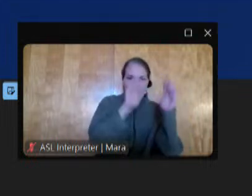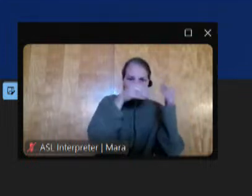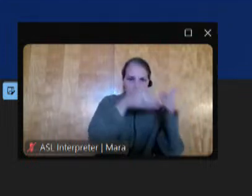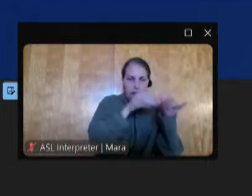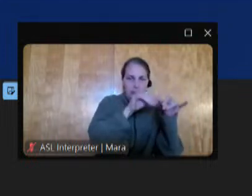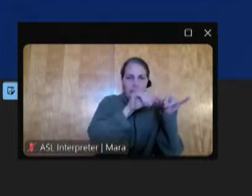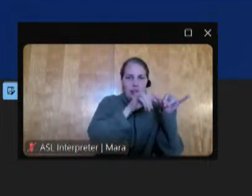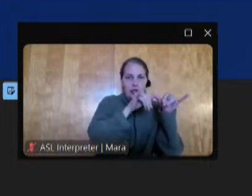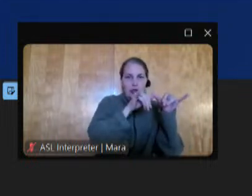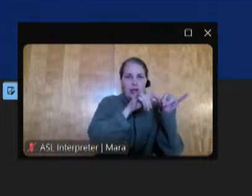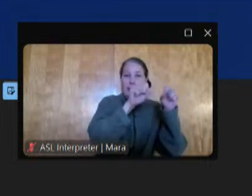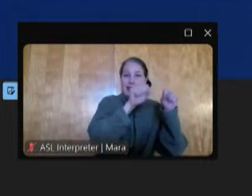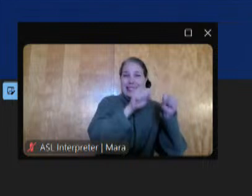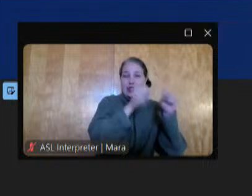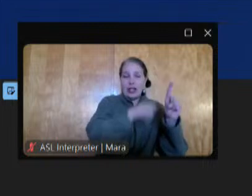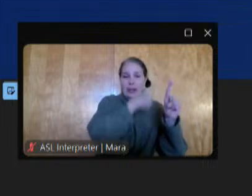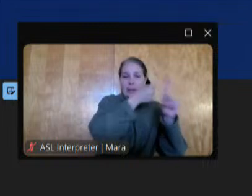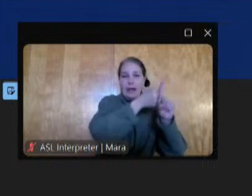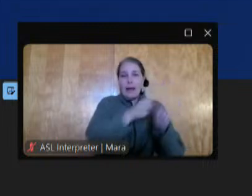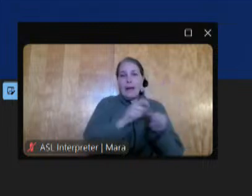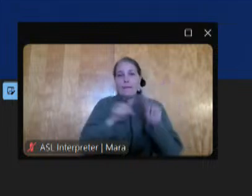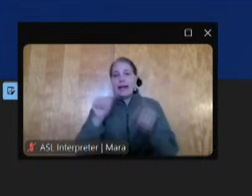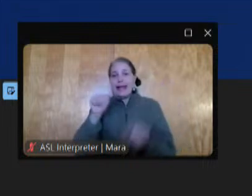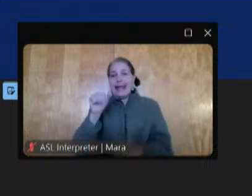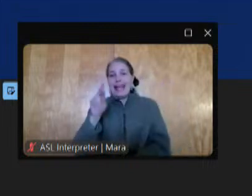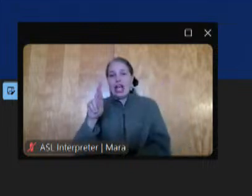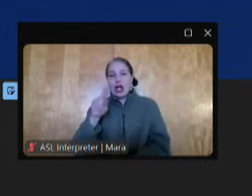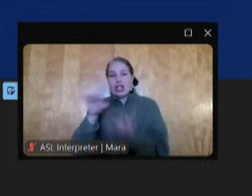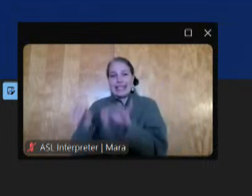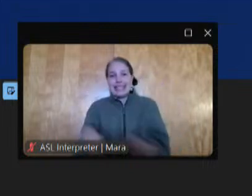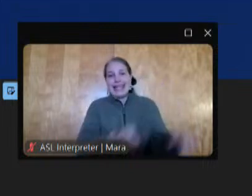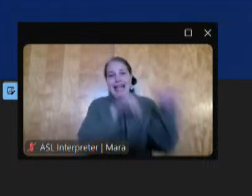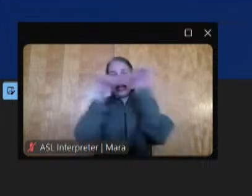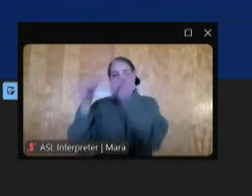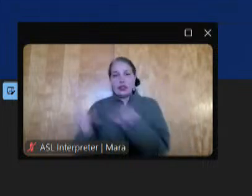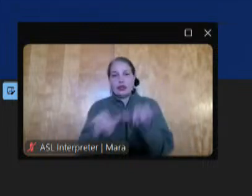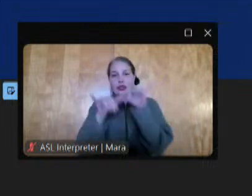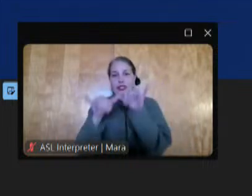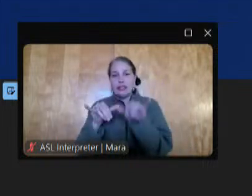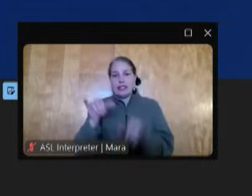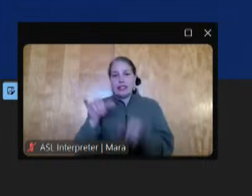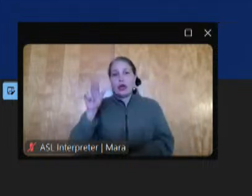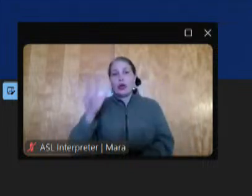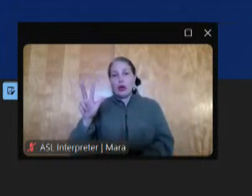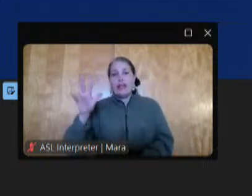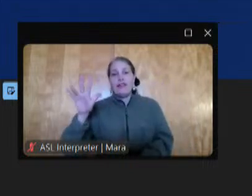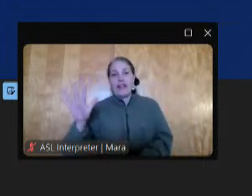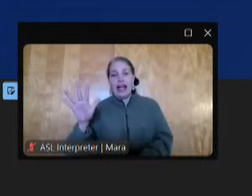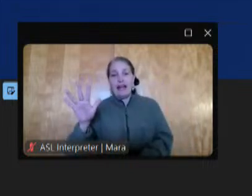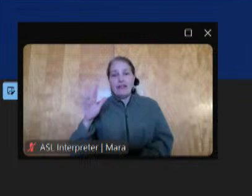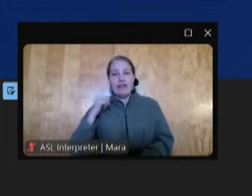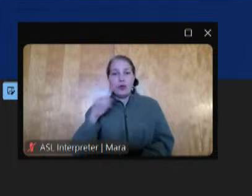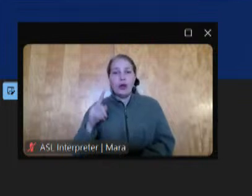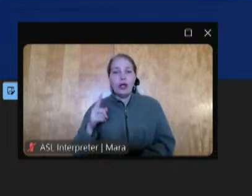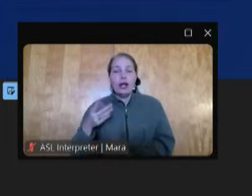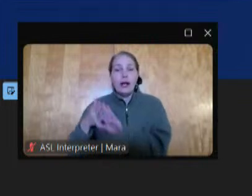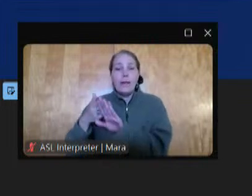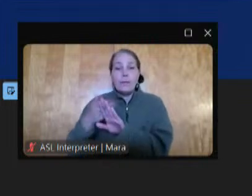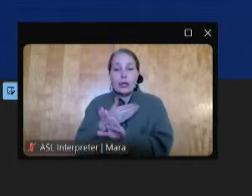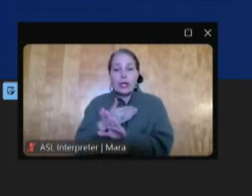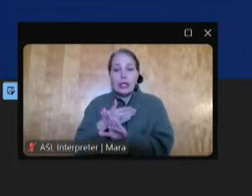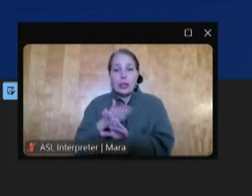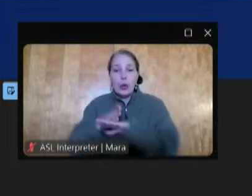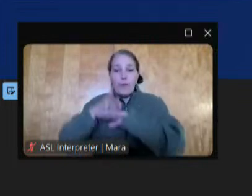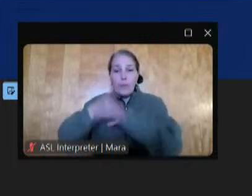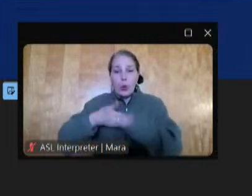The, the air standard is 35, and for all of the work, either pre or post